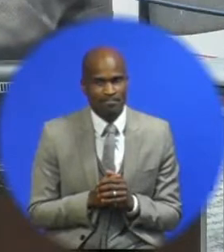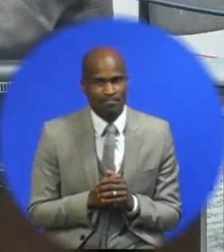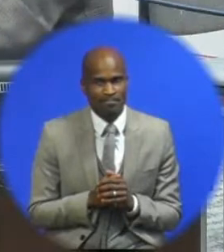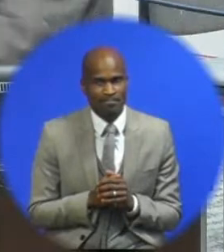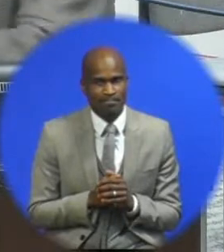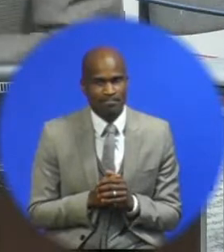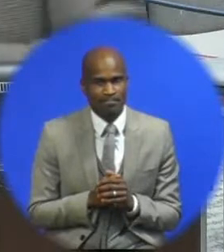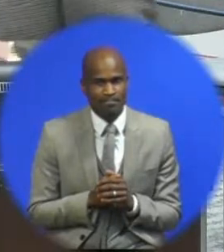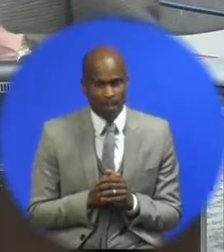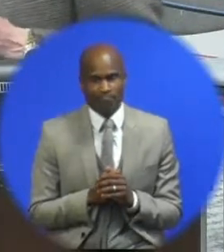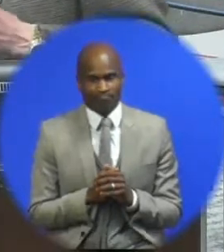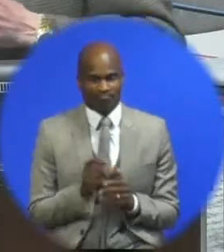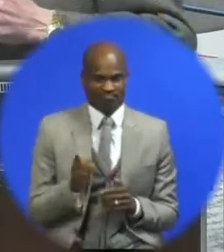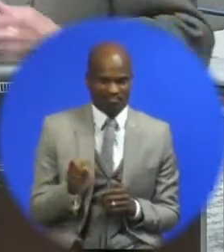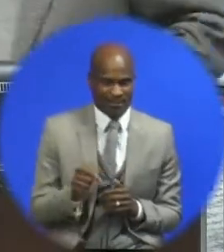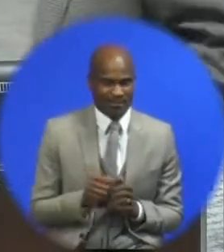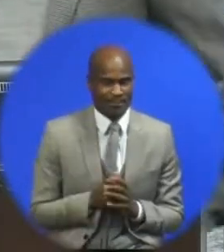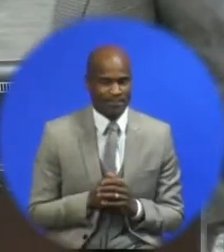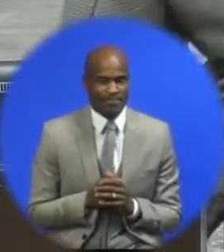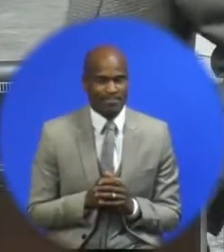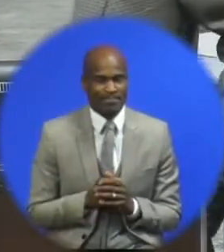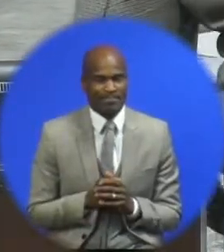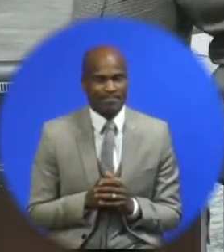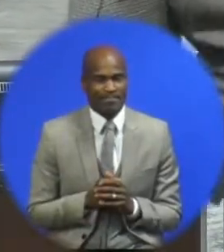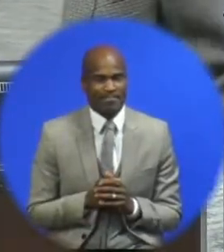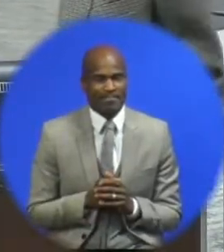yeah, there we go. Get that next